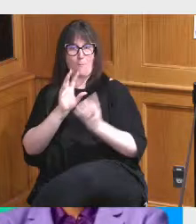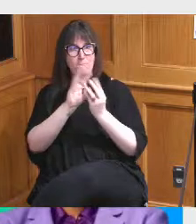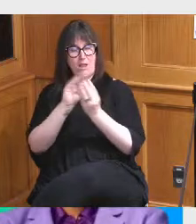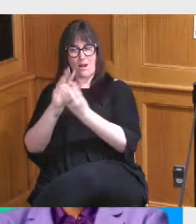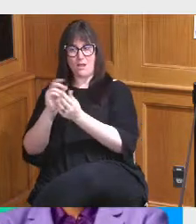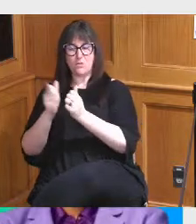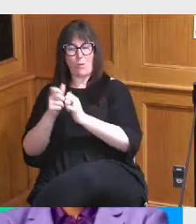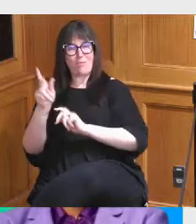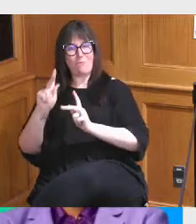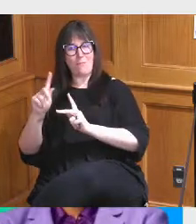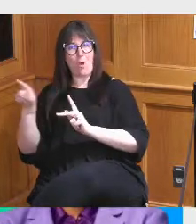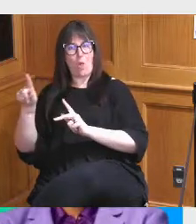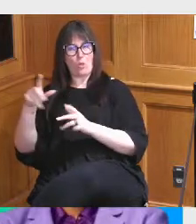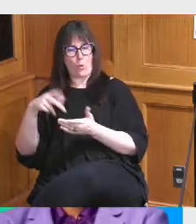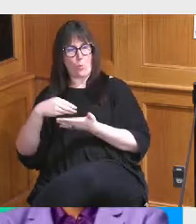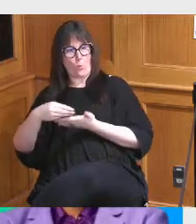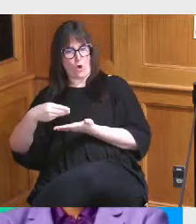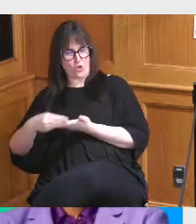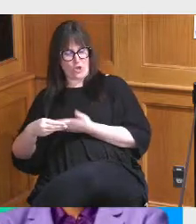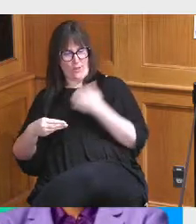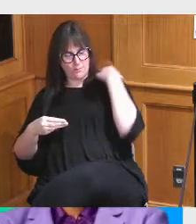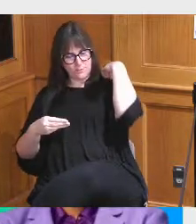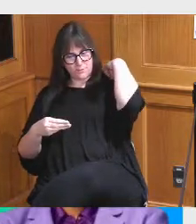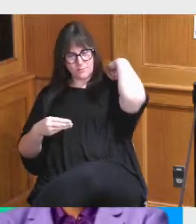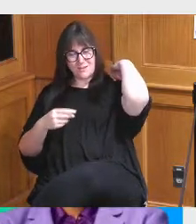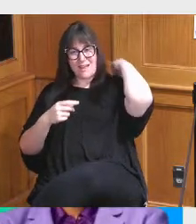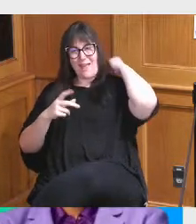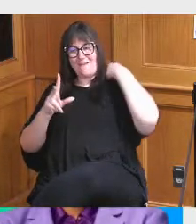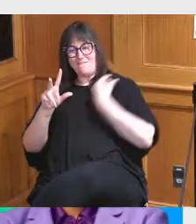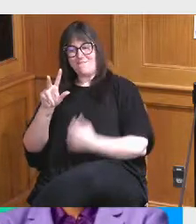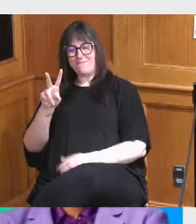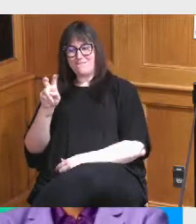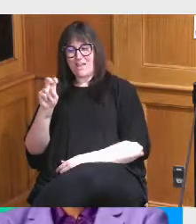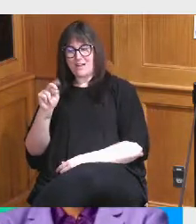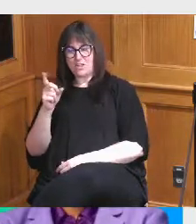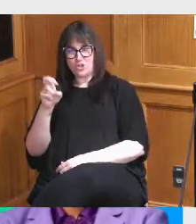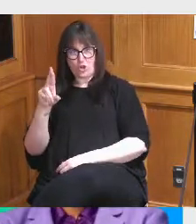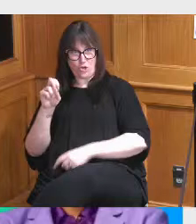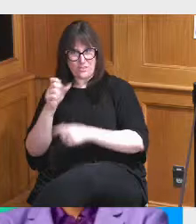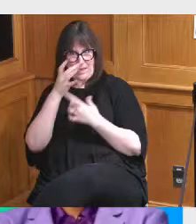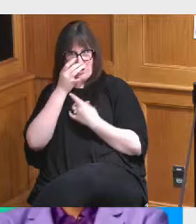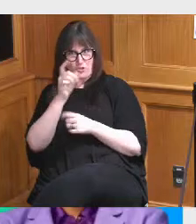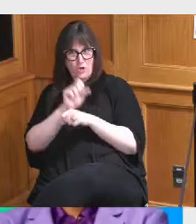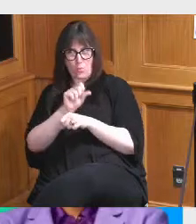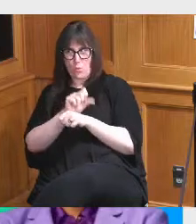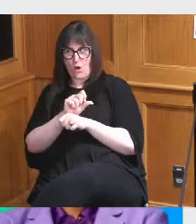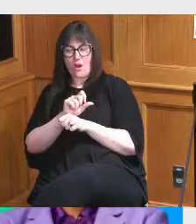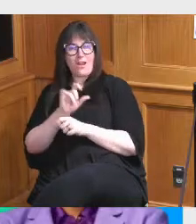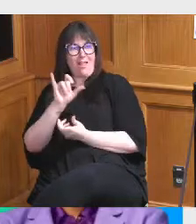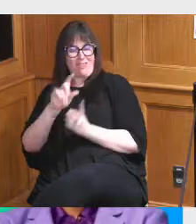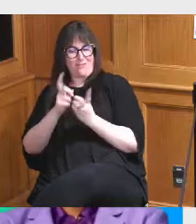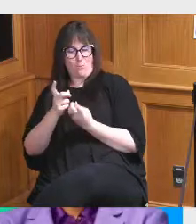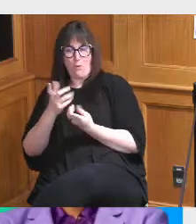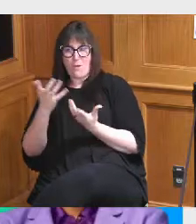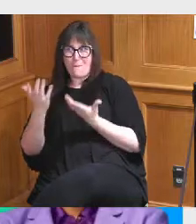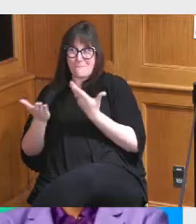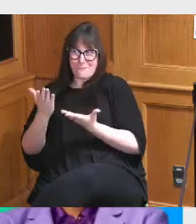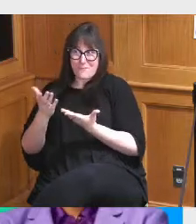people in the departments and with vendors who are interested in doing work for what that department would possibly